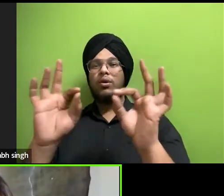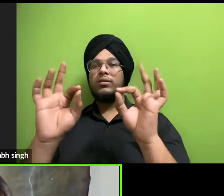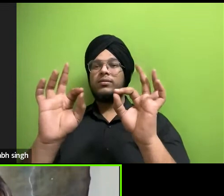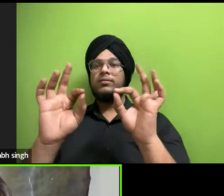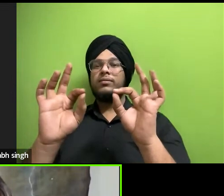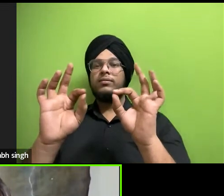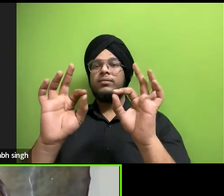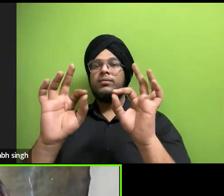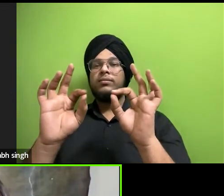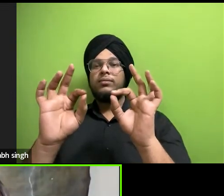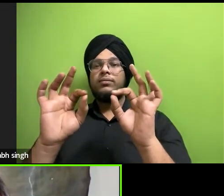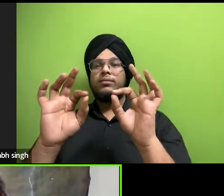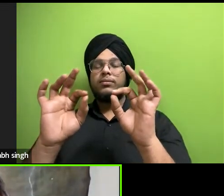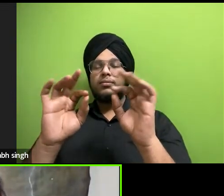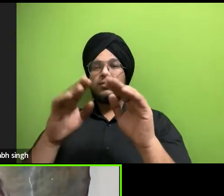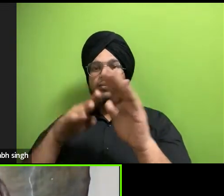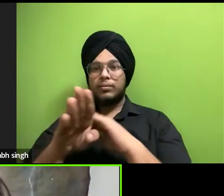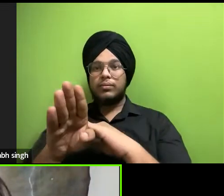least